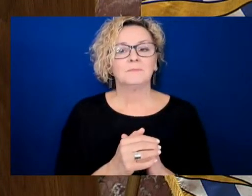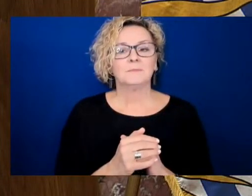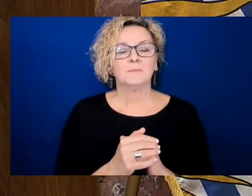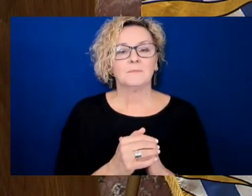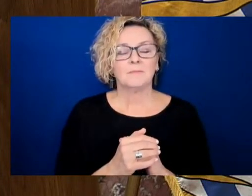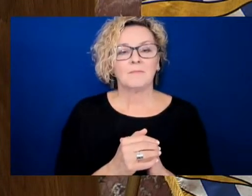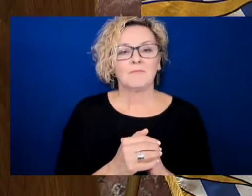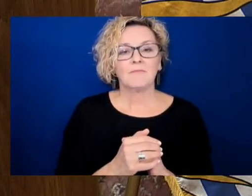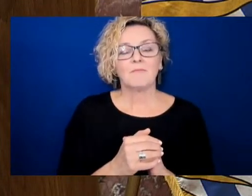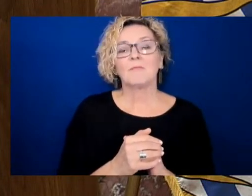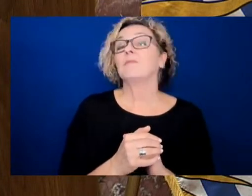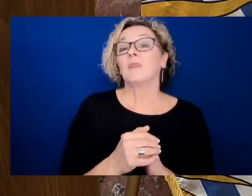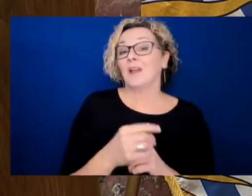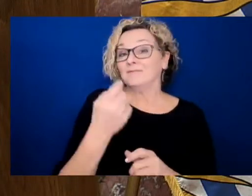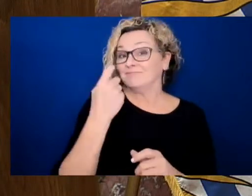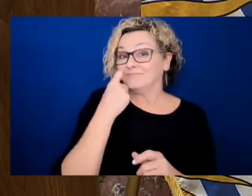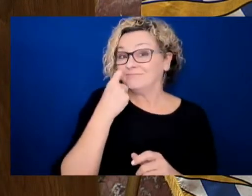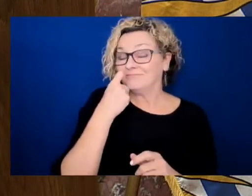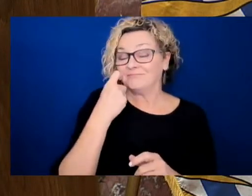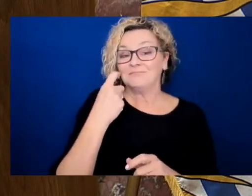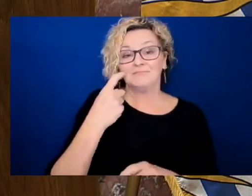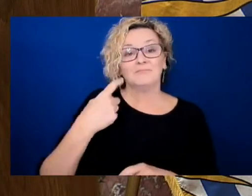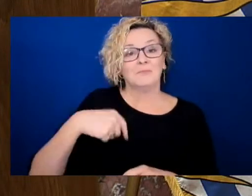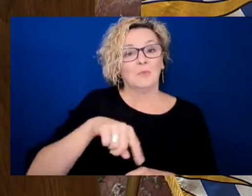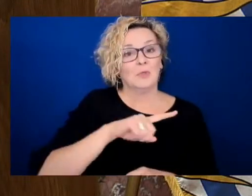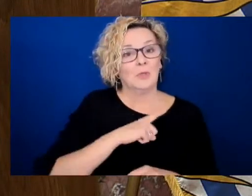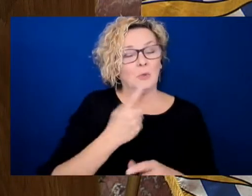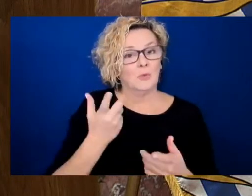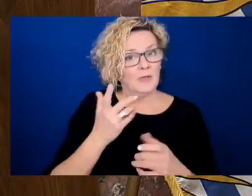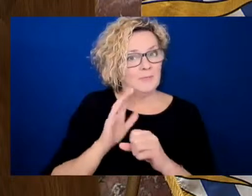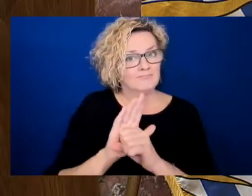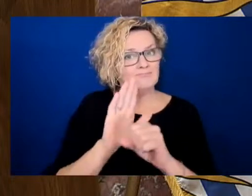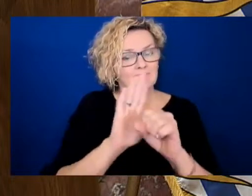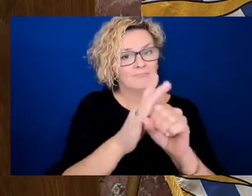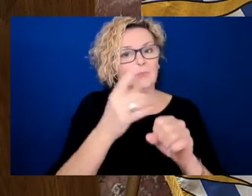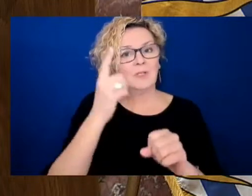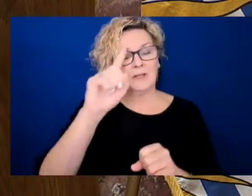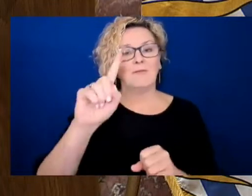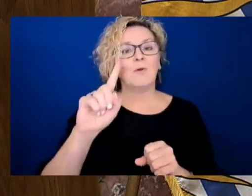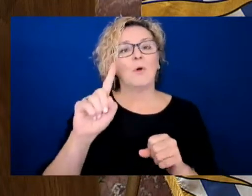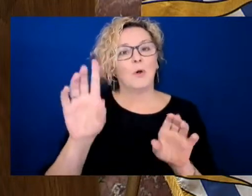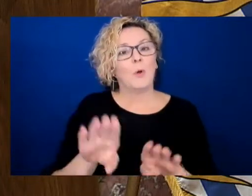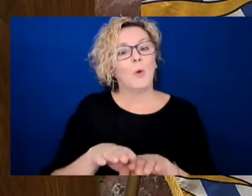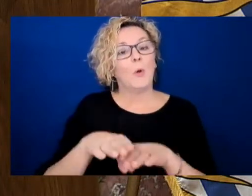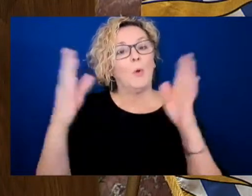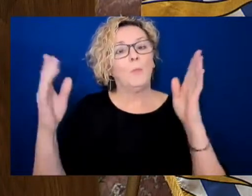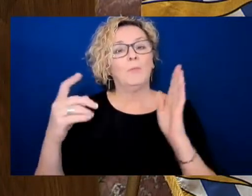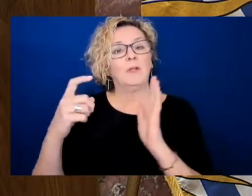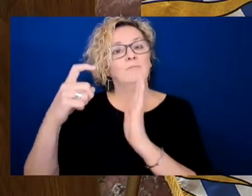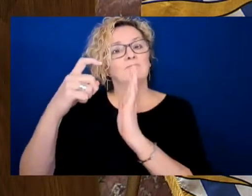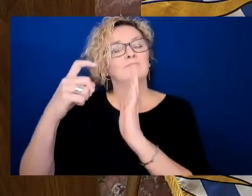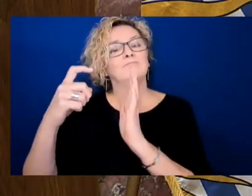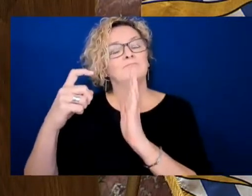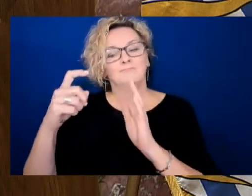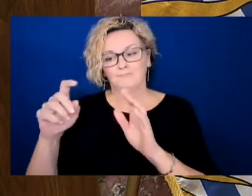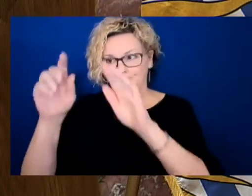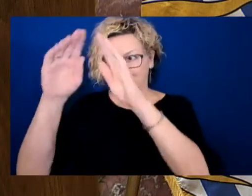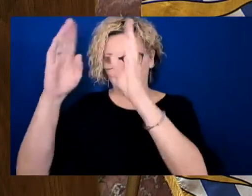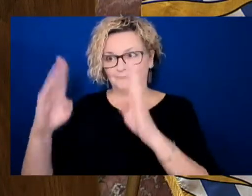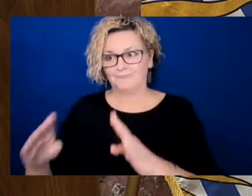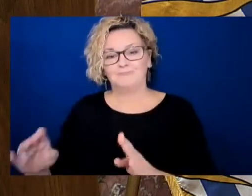outside. And I remember that occasion quite well, and the Speaker's good